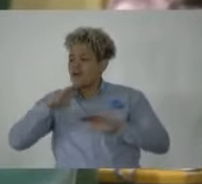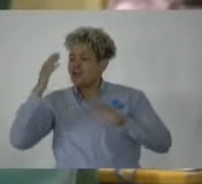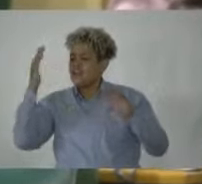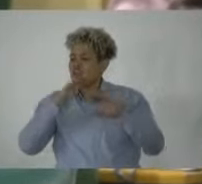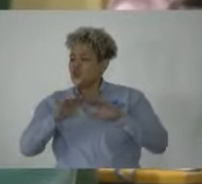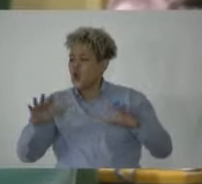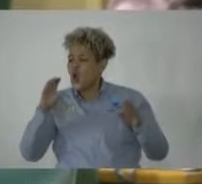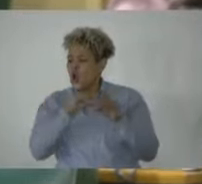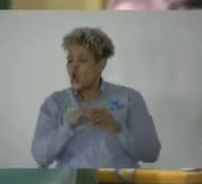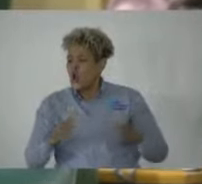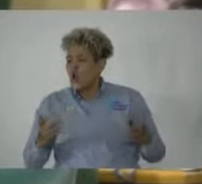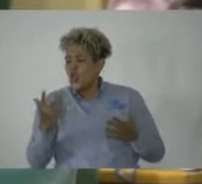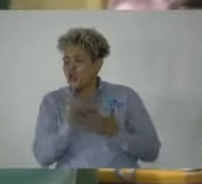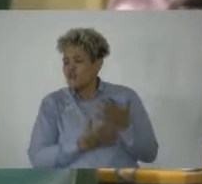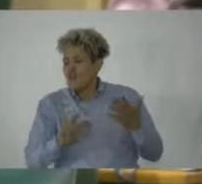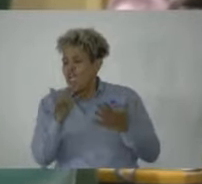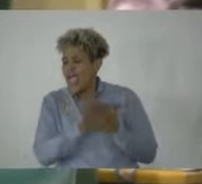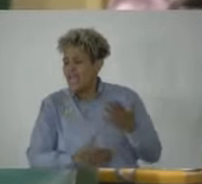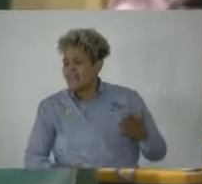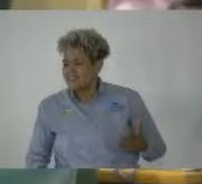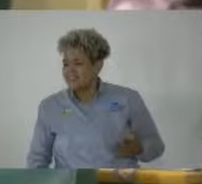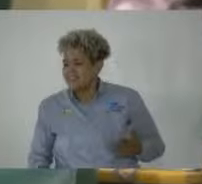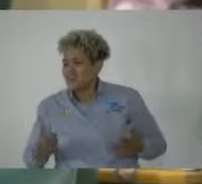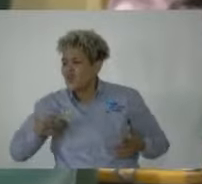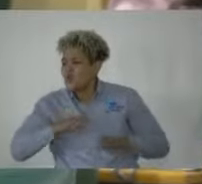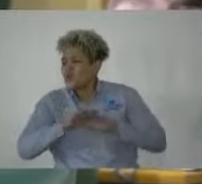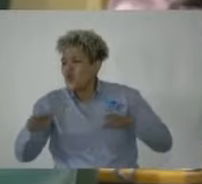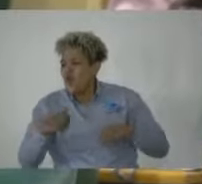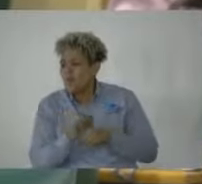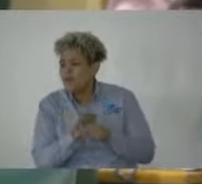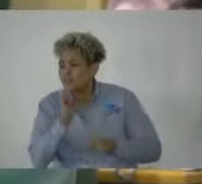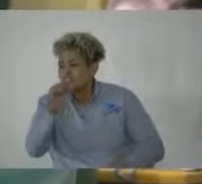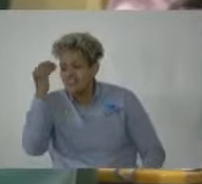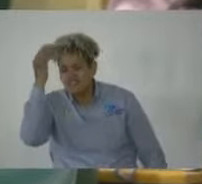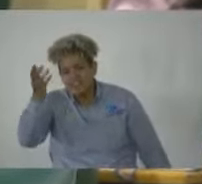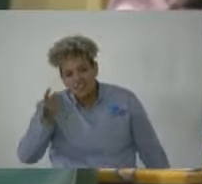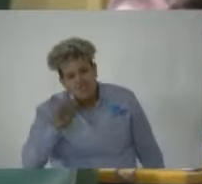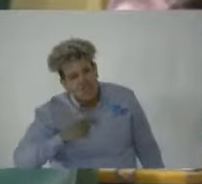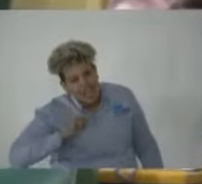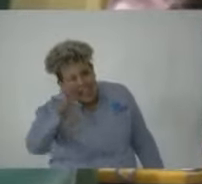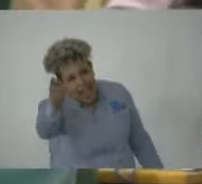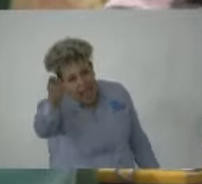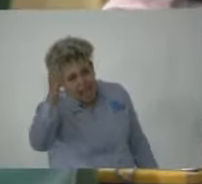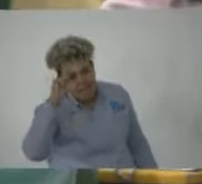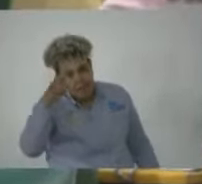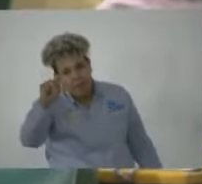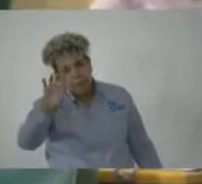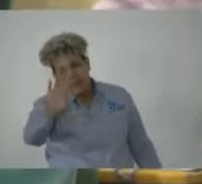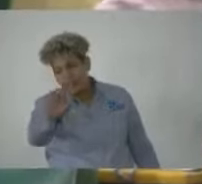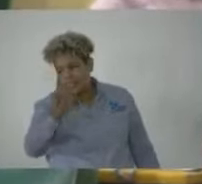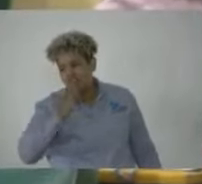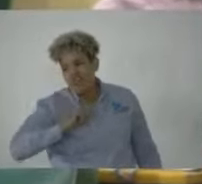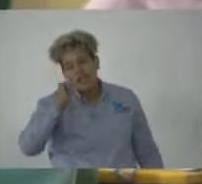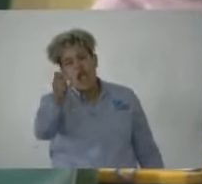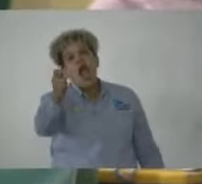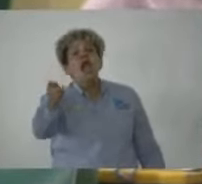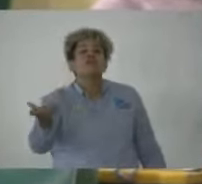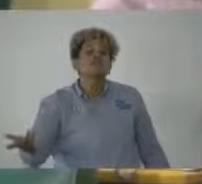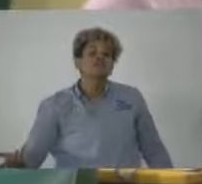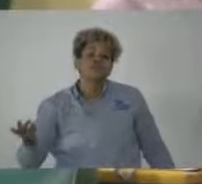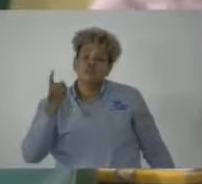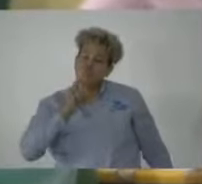the revenue, Mr. Speaker. We don't produce that. Red card for them, Mr. Speaker. Red card.